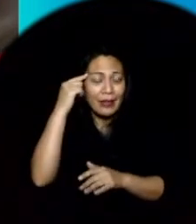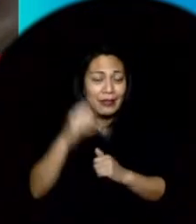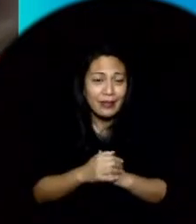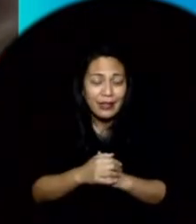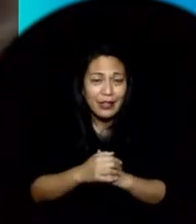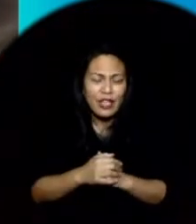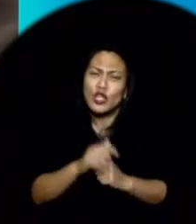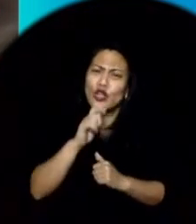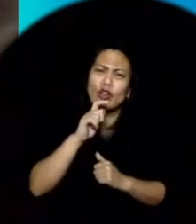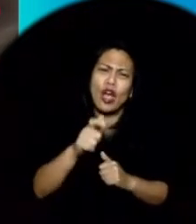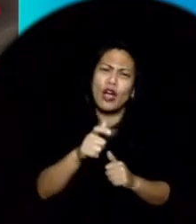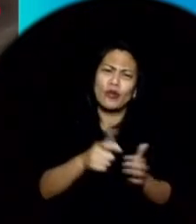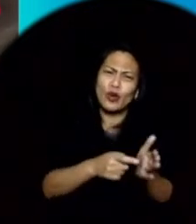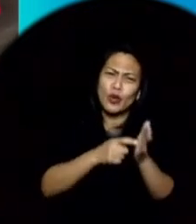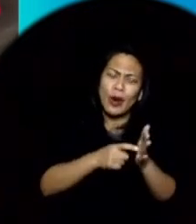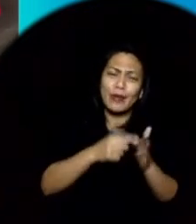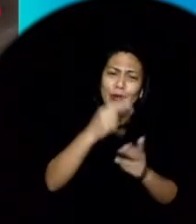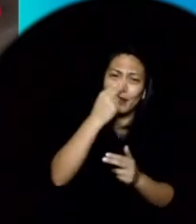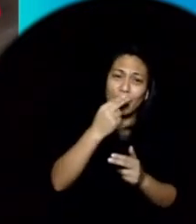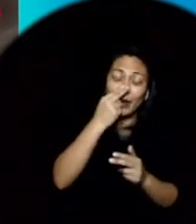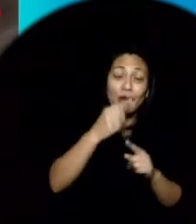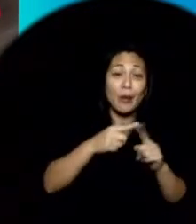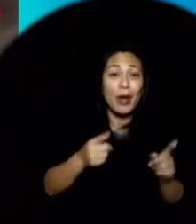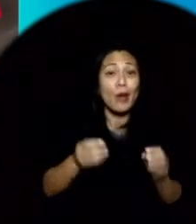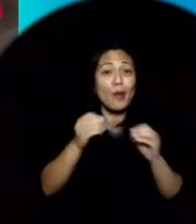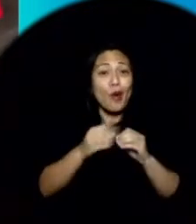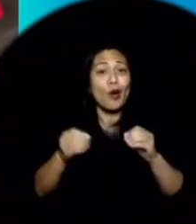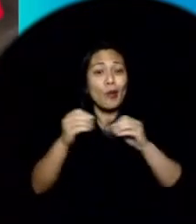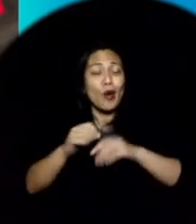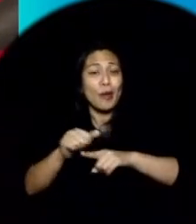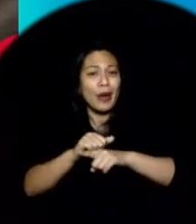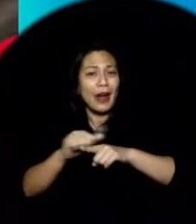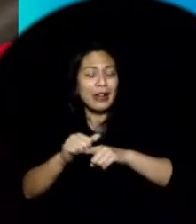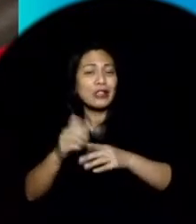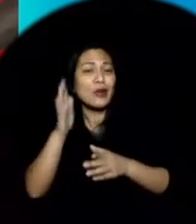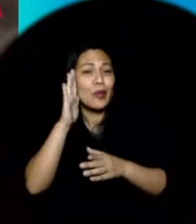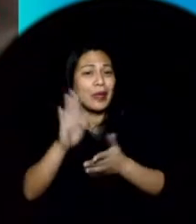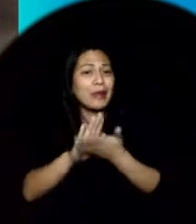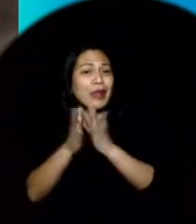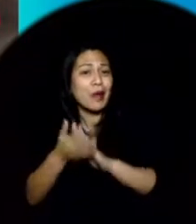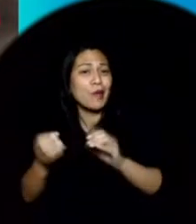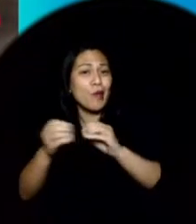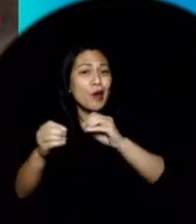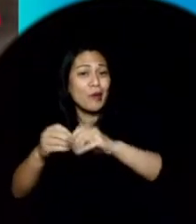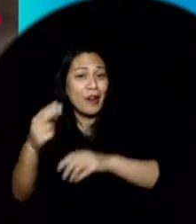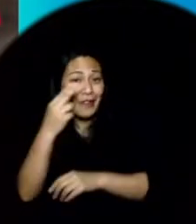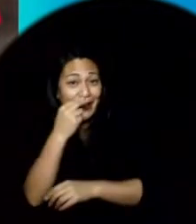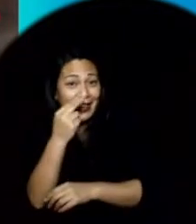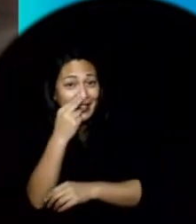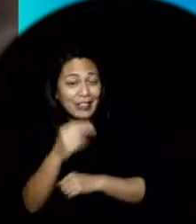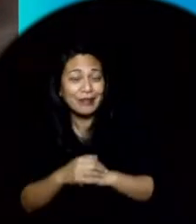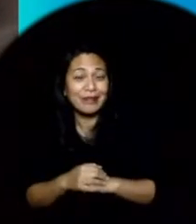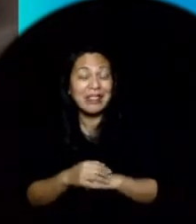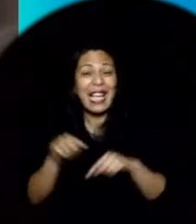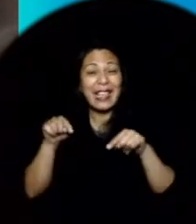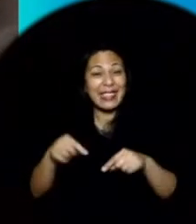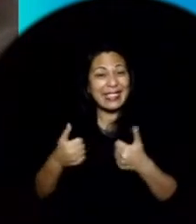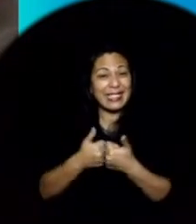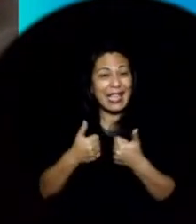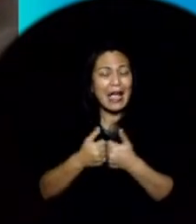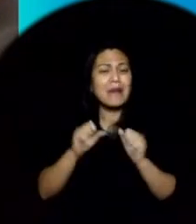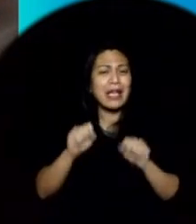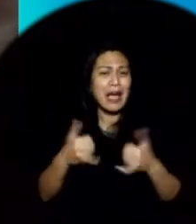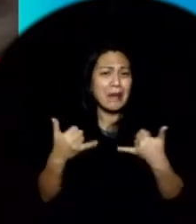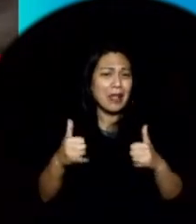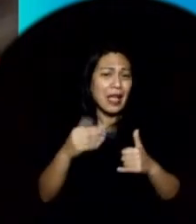funny, but you'll find the more you do it, the funnier it may become. So, you can play this game